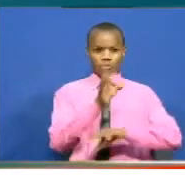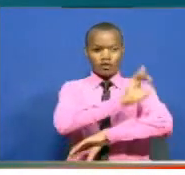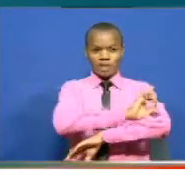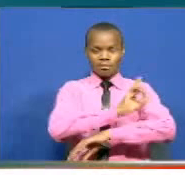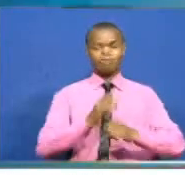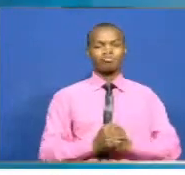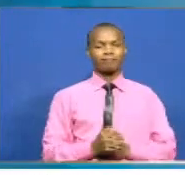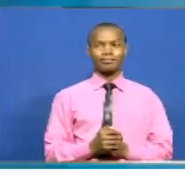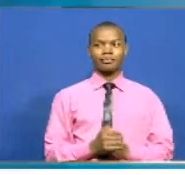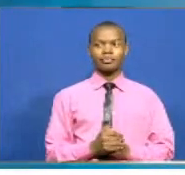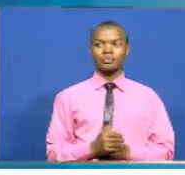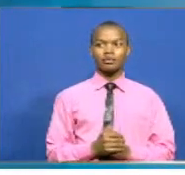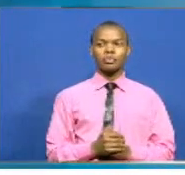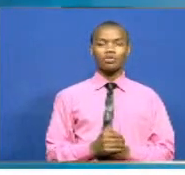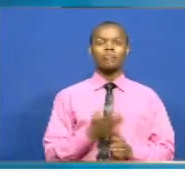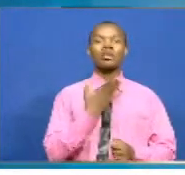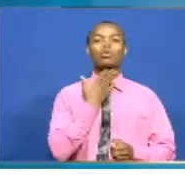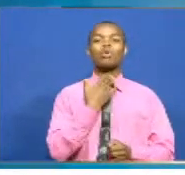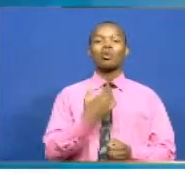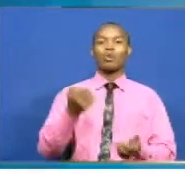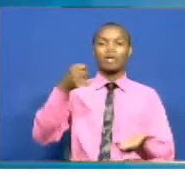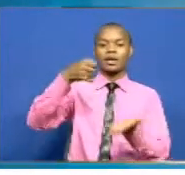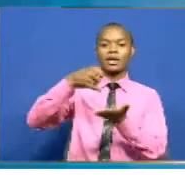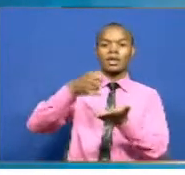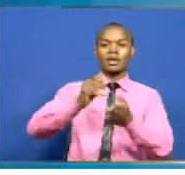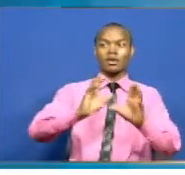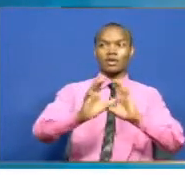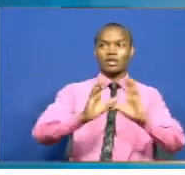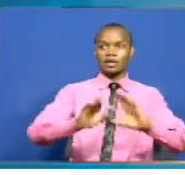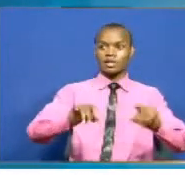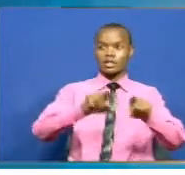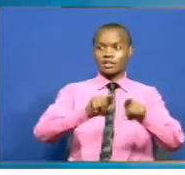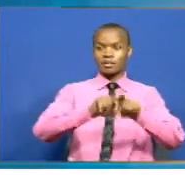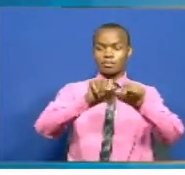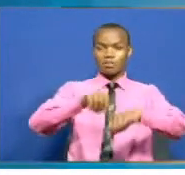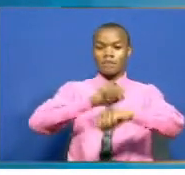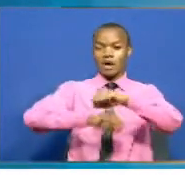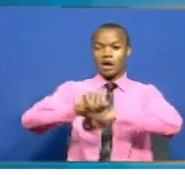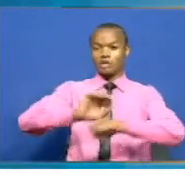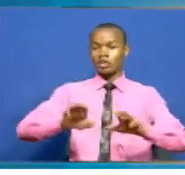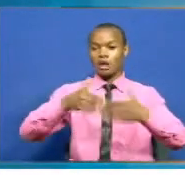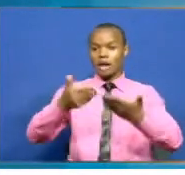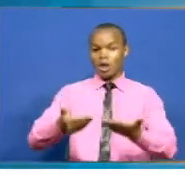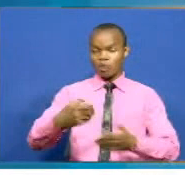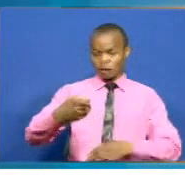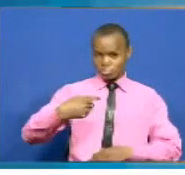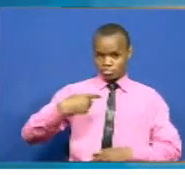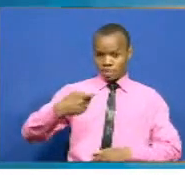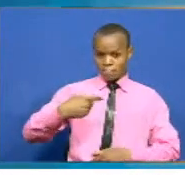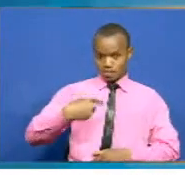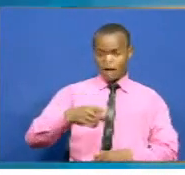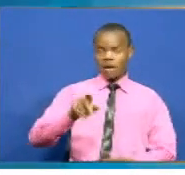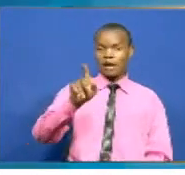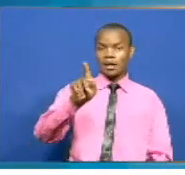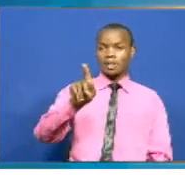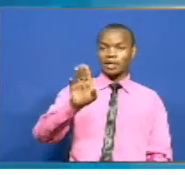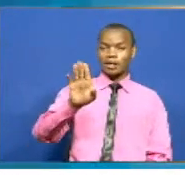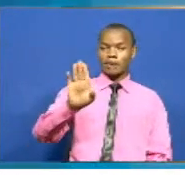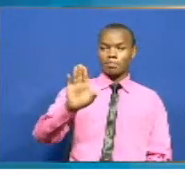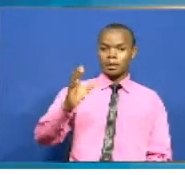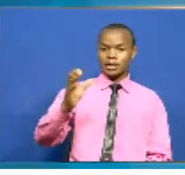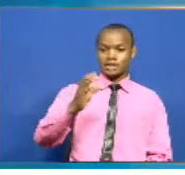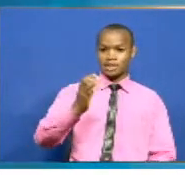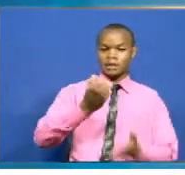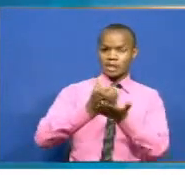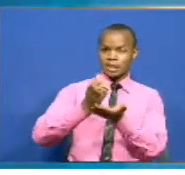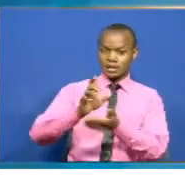course, we want you to be part of this particular conversation. And you can do that via our social media platforms at KBC Channel 1. And